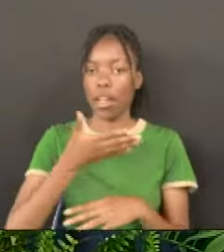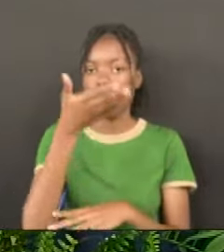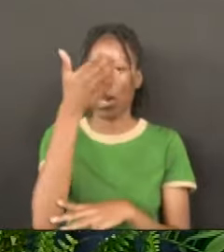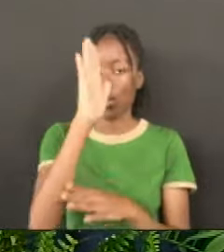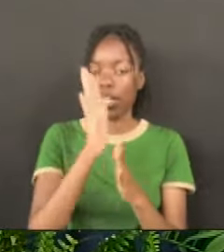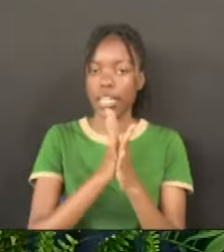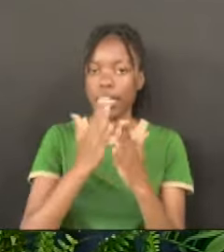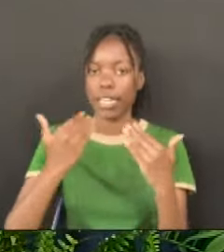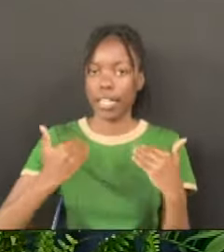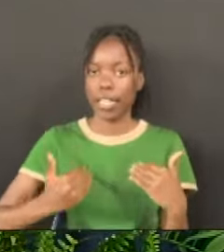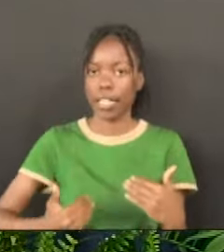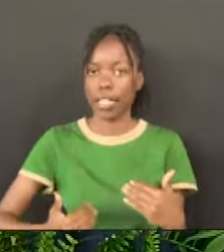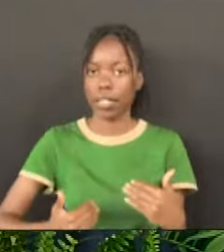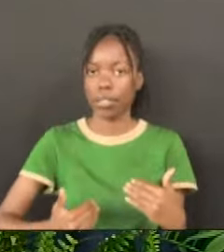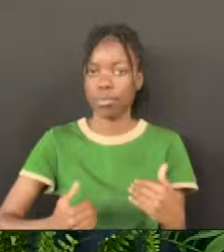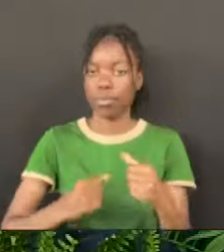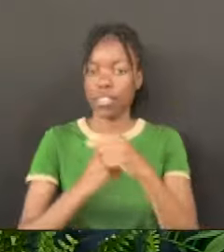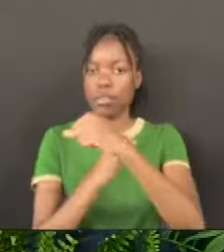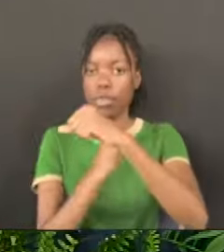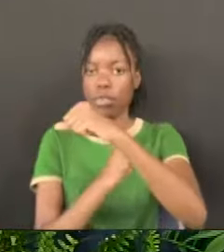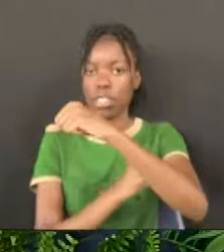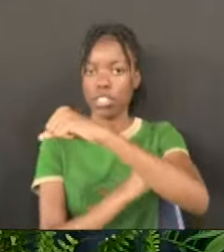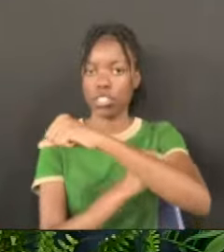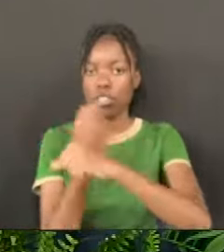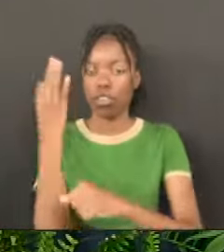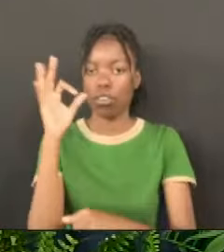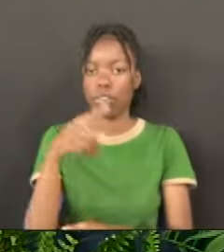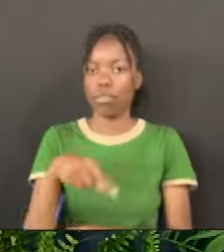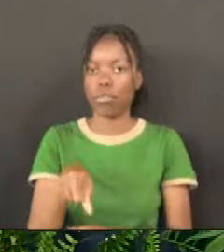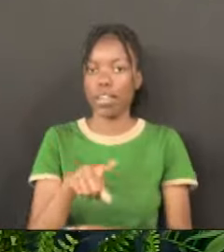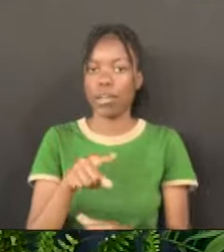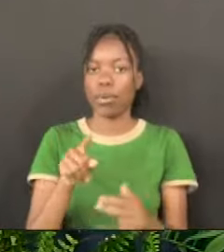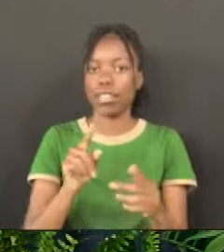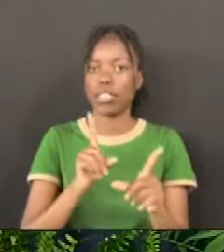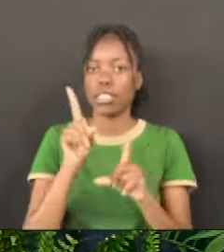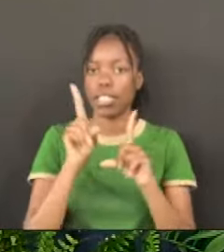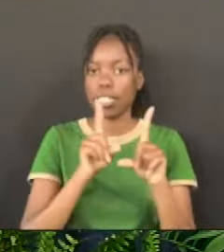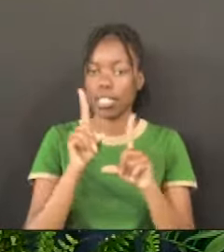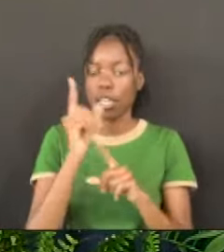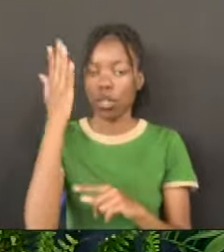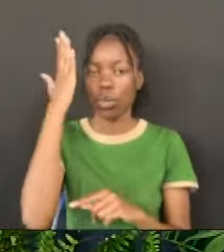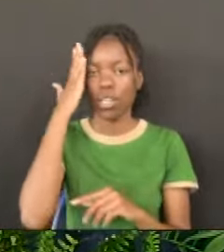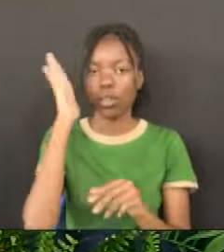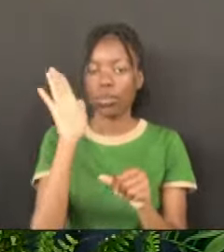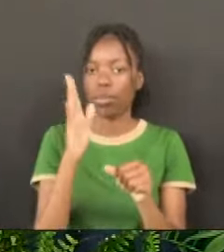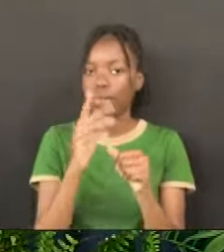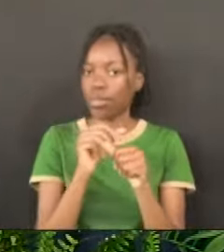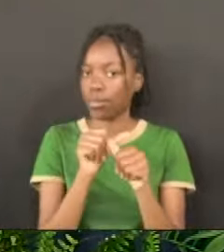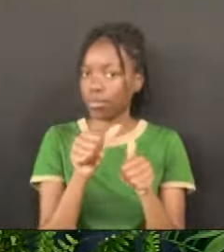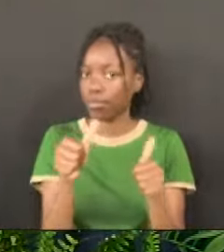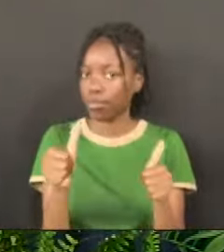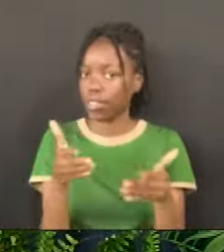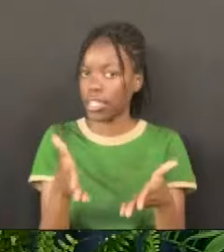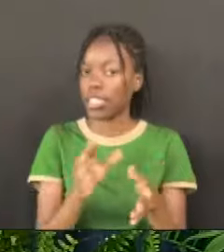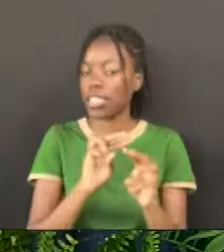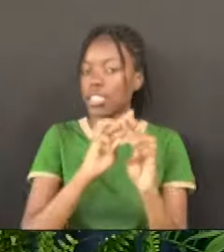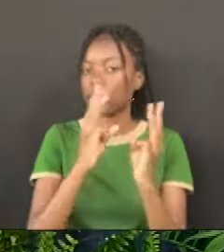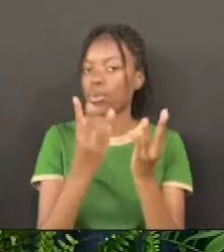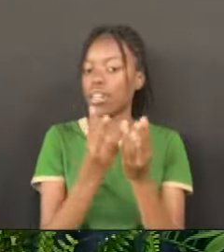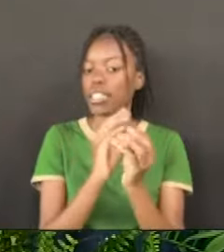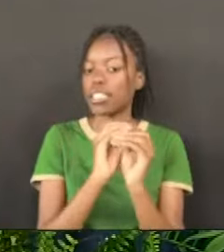foundation of our journey. We know very well that this world is not our